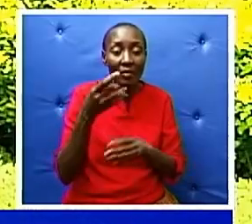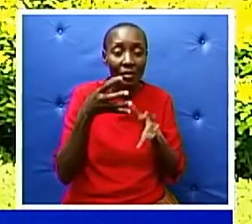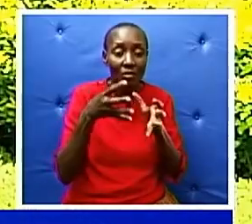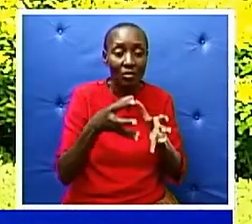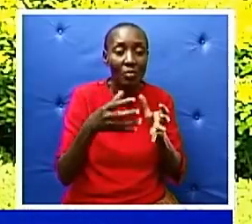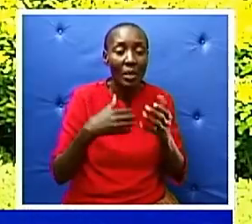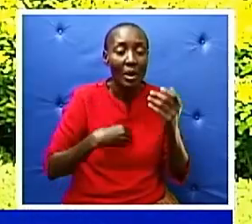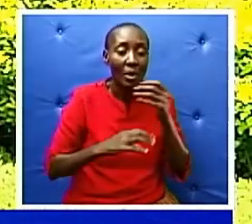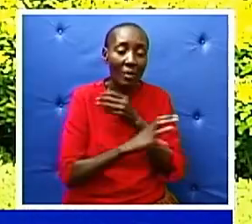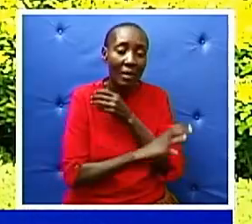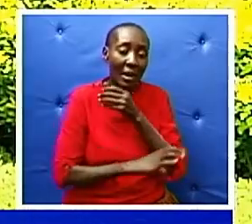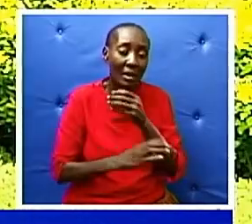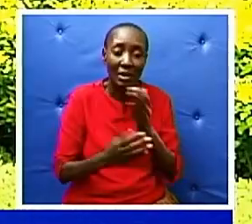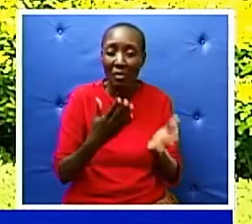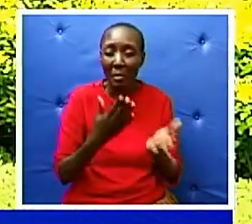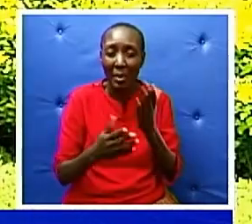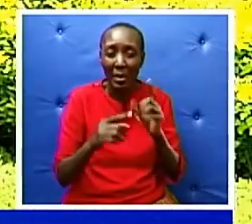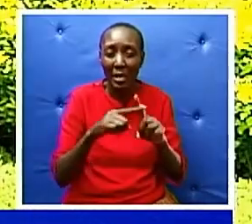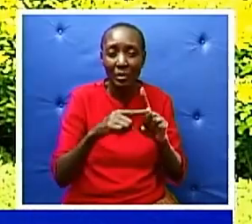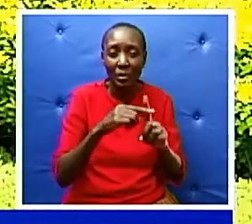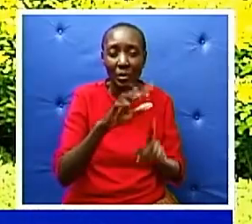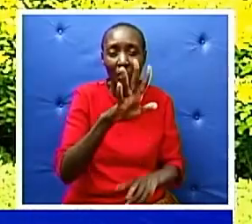around 50 million. Now, one of